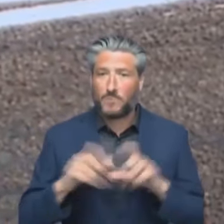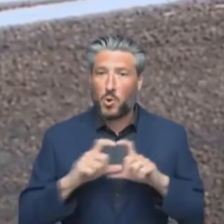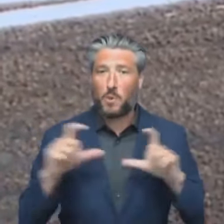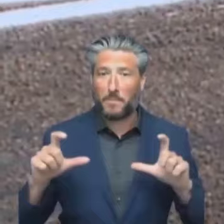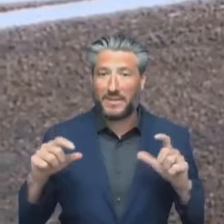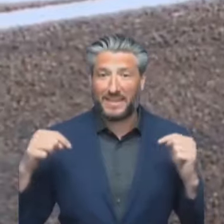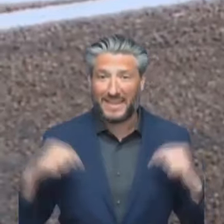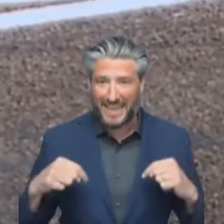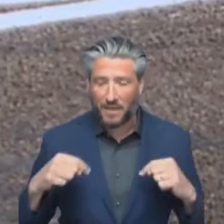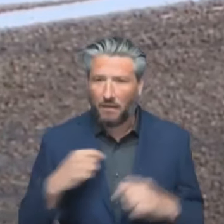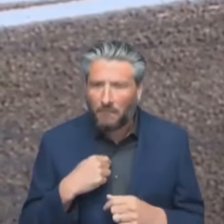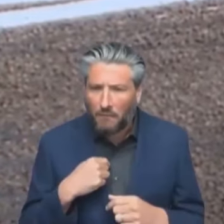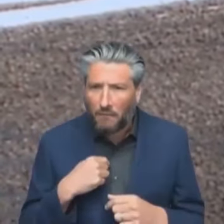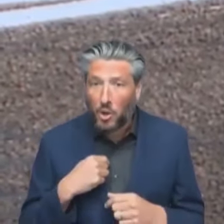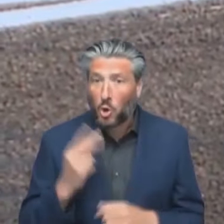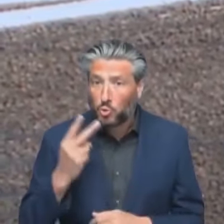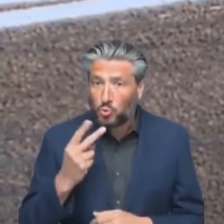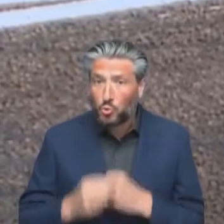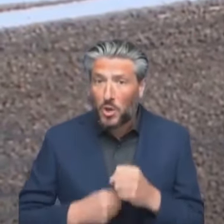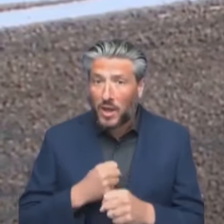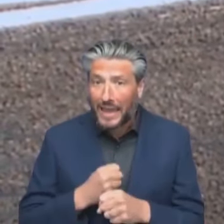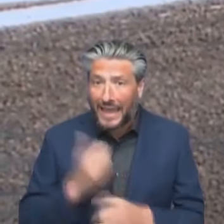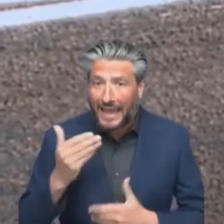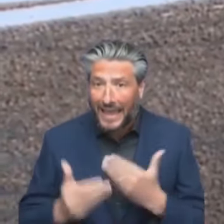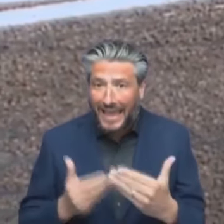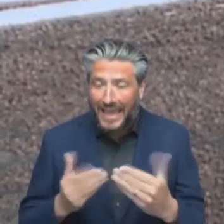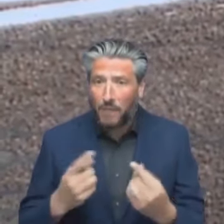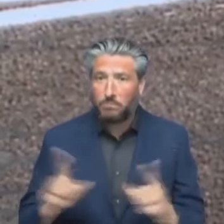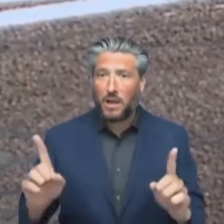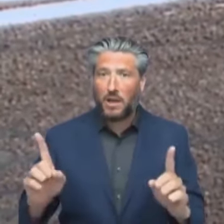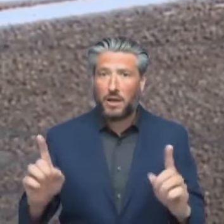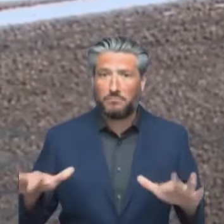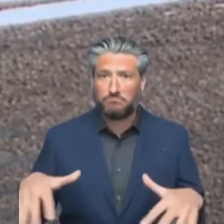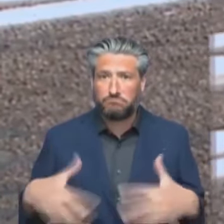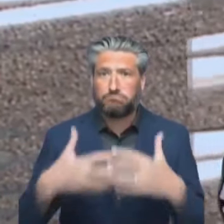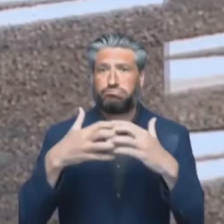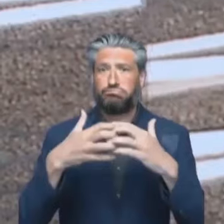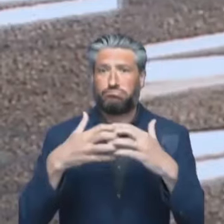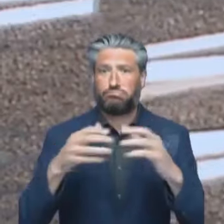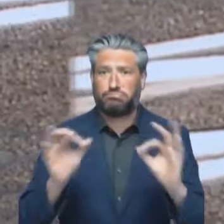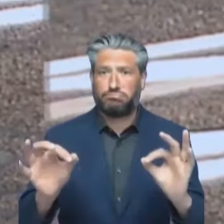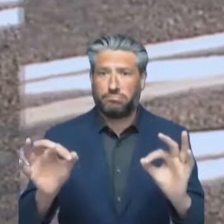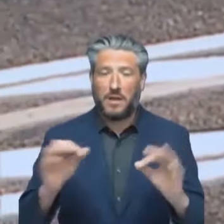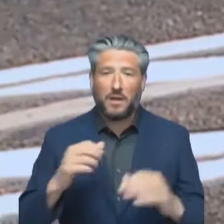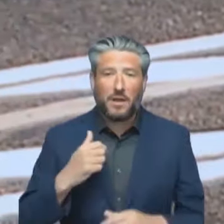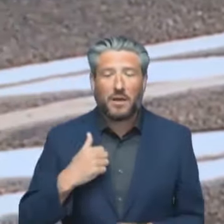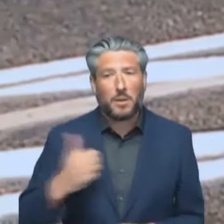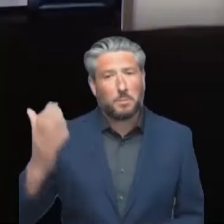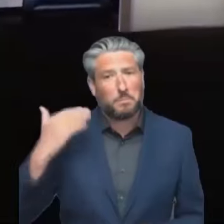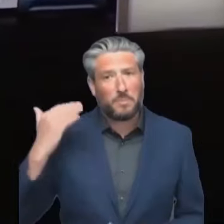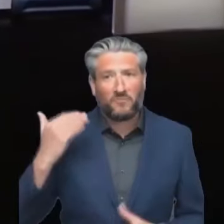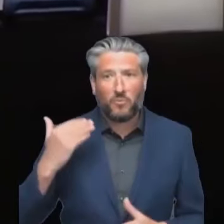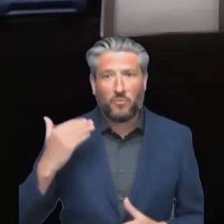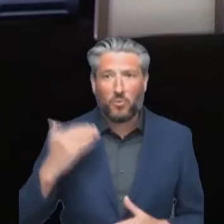time. Because the ambience in this wonderful company was so deeply damaged and fraught